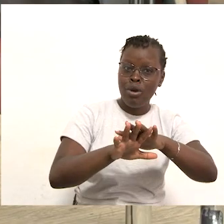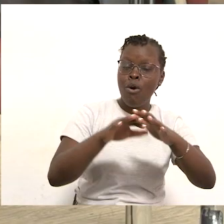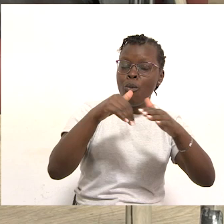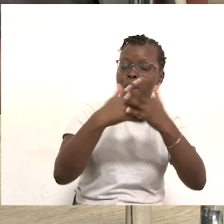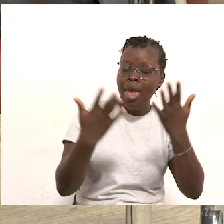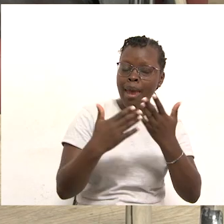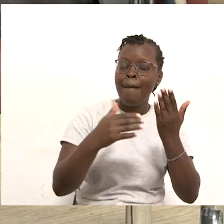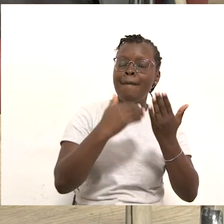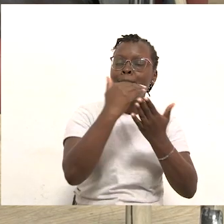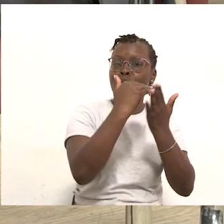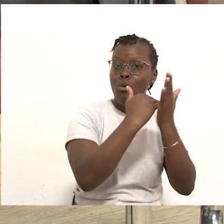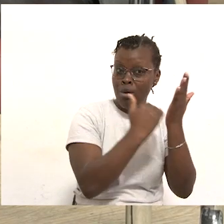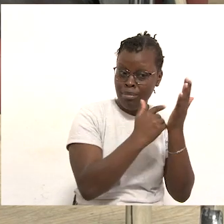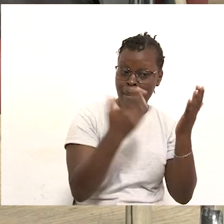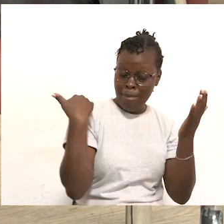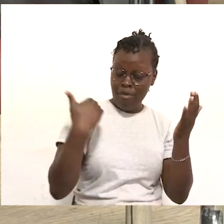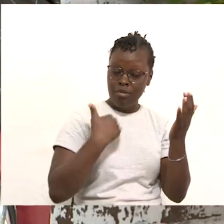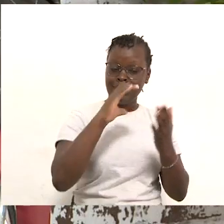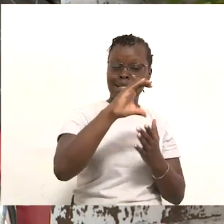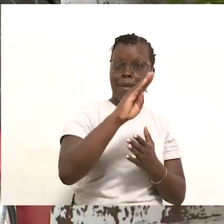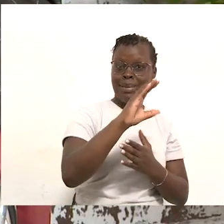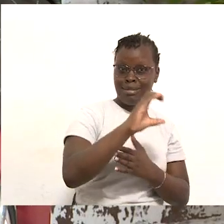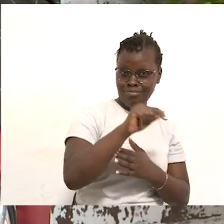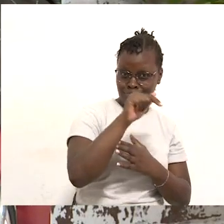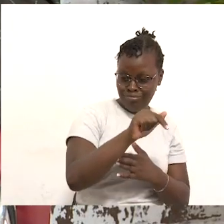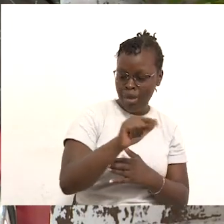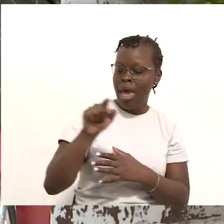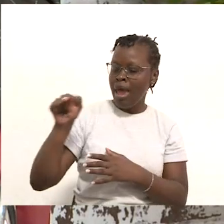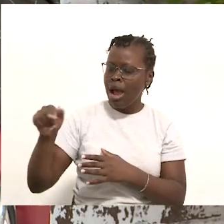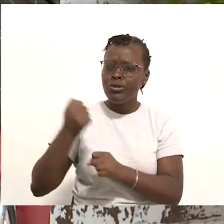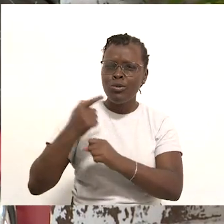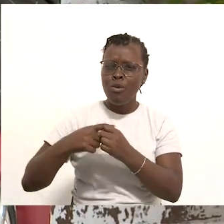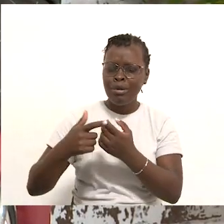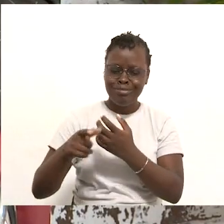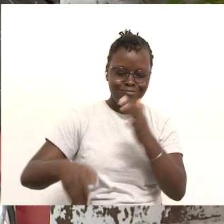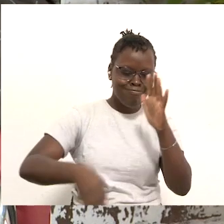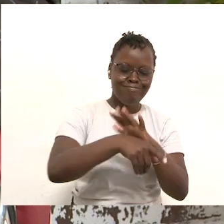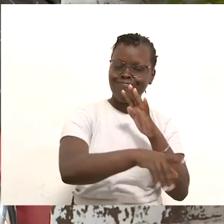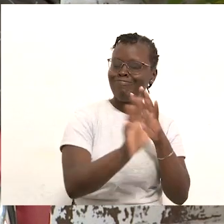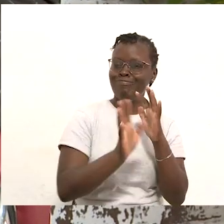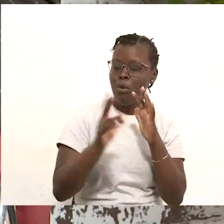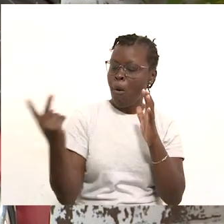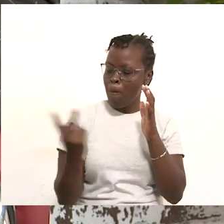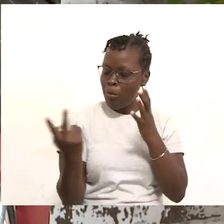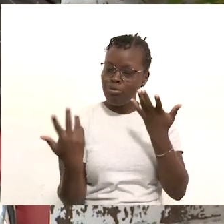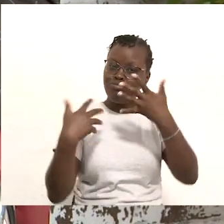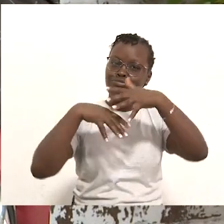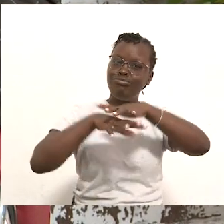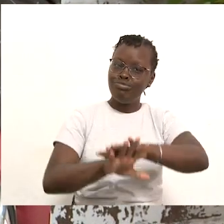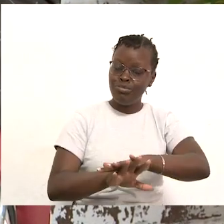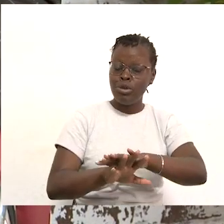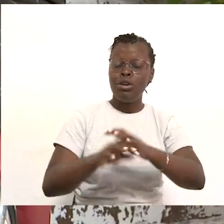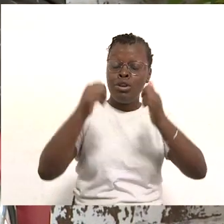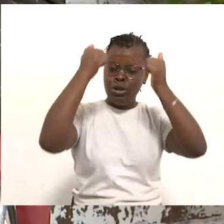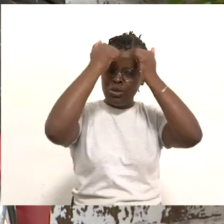within the broader curriculum and emphasizing its skills development. Students can acquire not